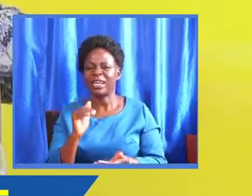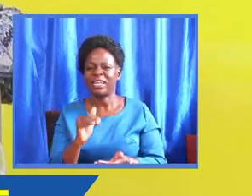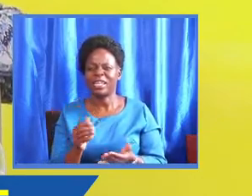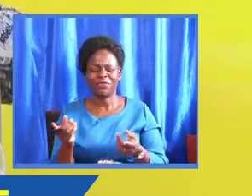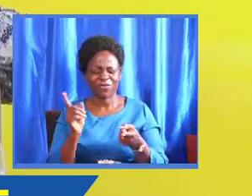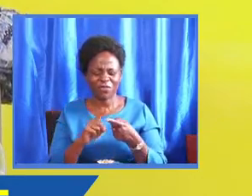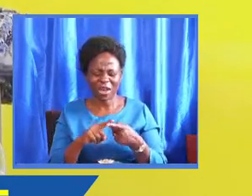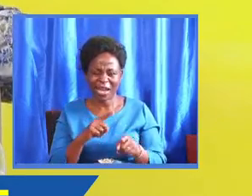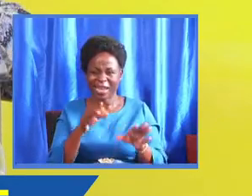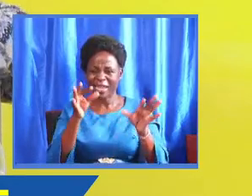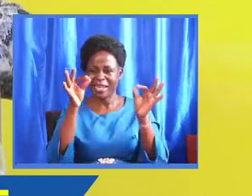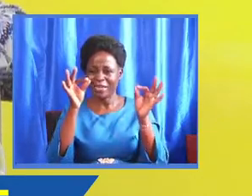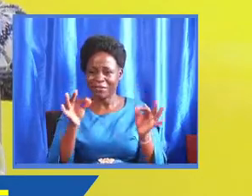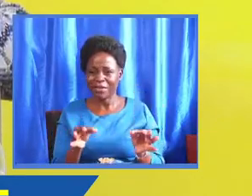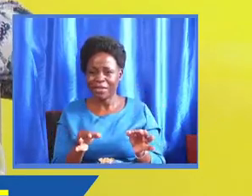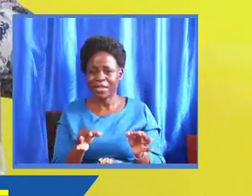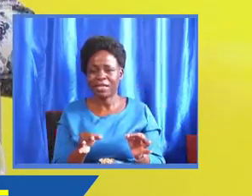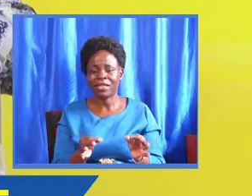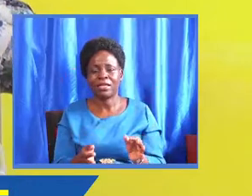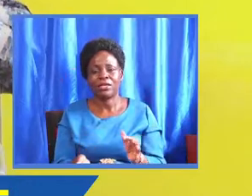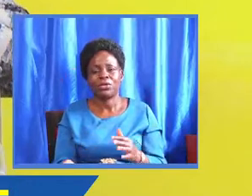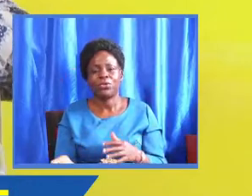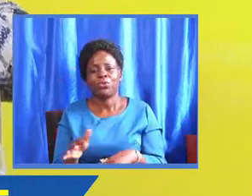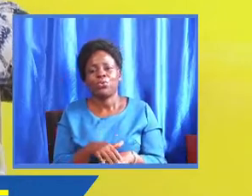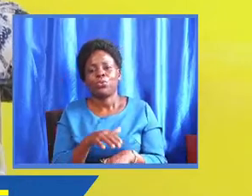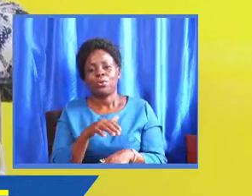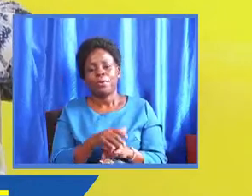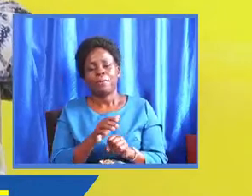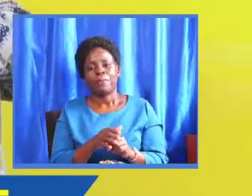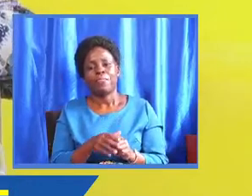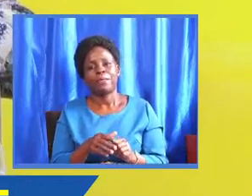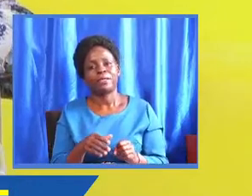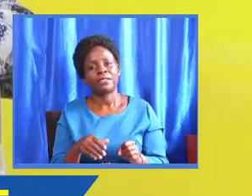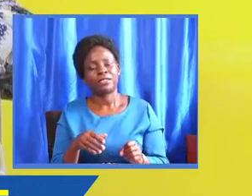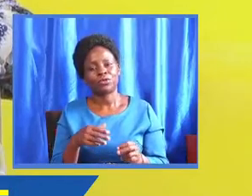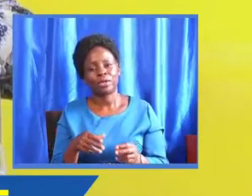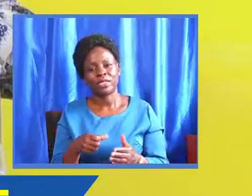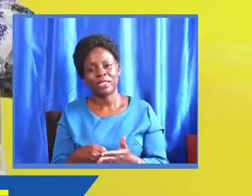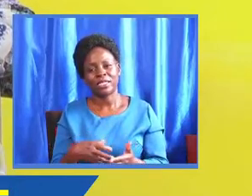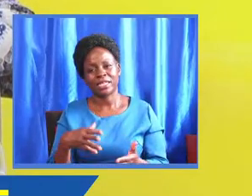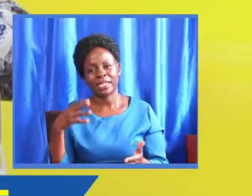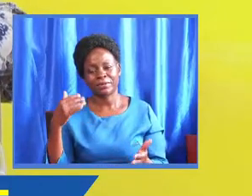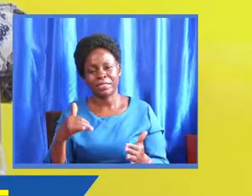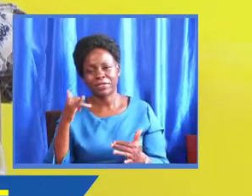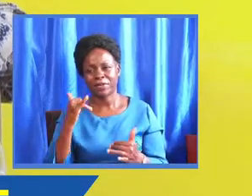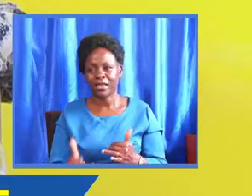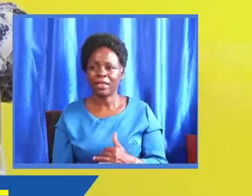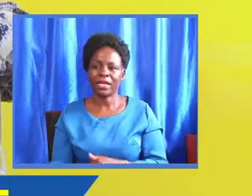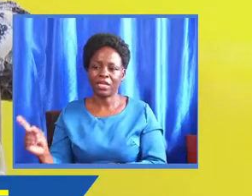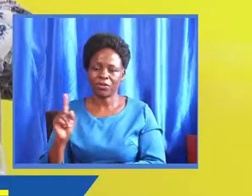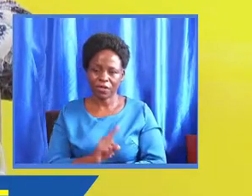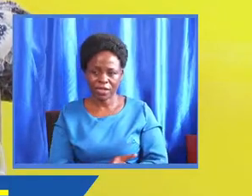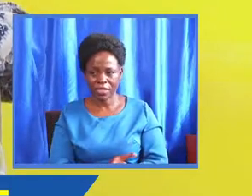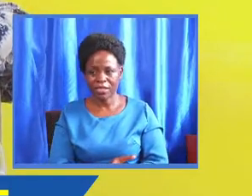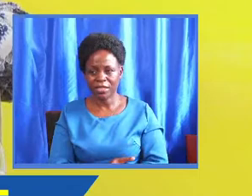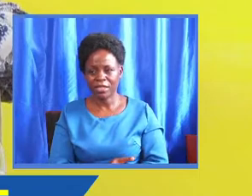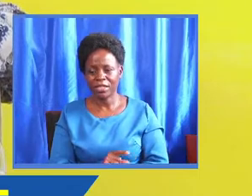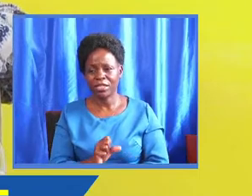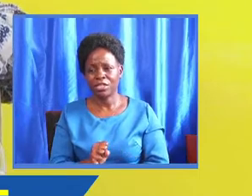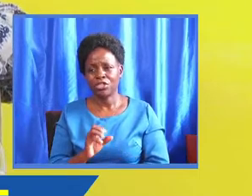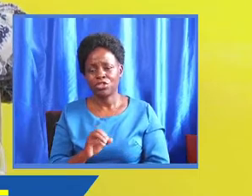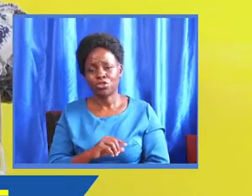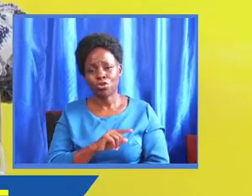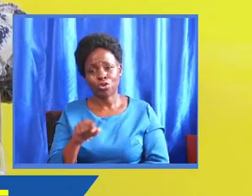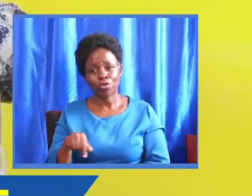together, it compounds the cost and it makes it quite expensive at the end of the day. So you need to look out for